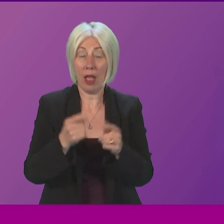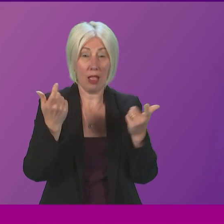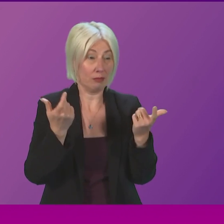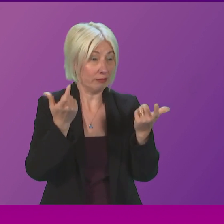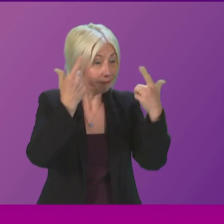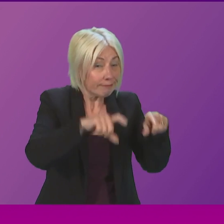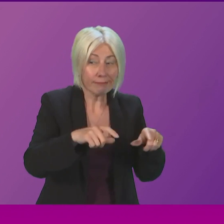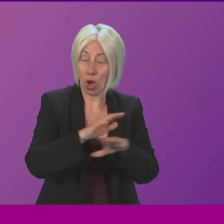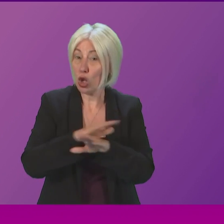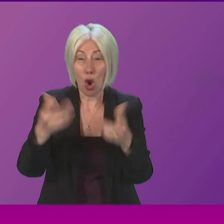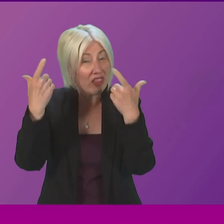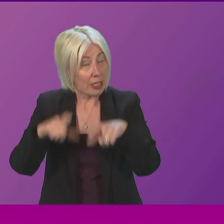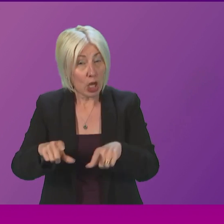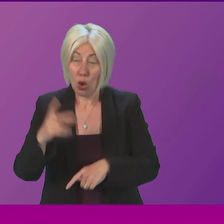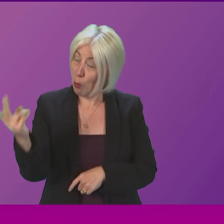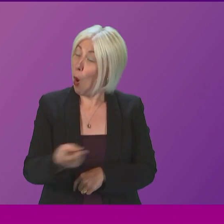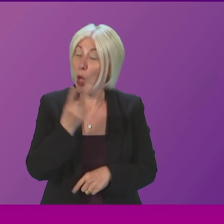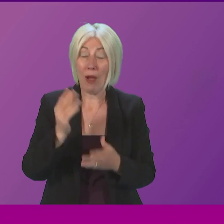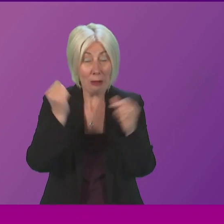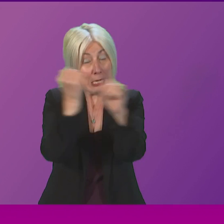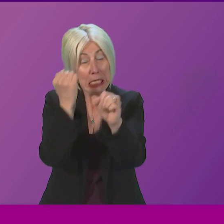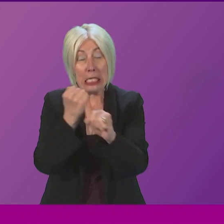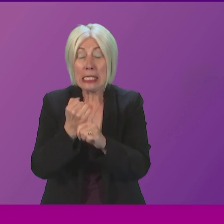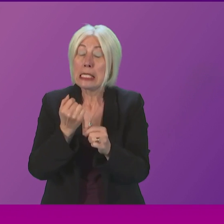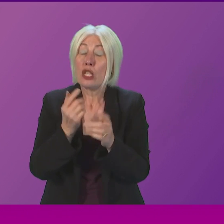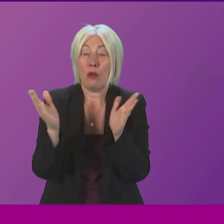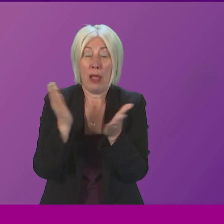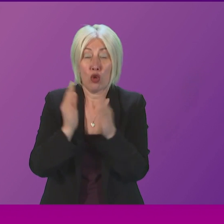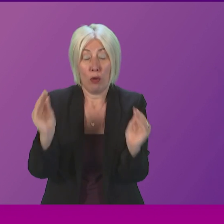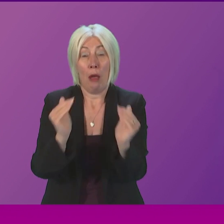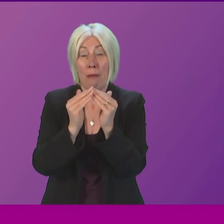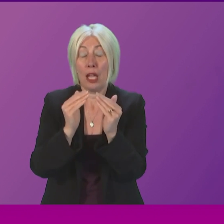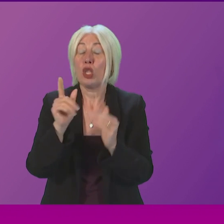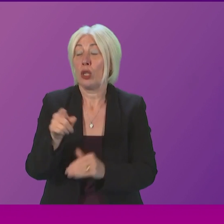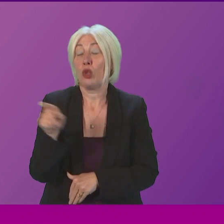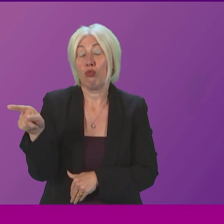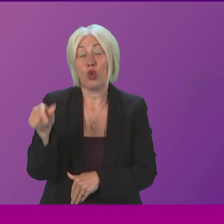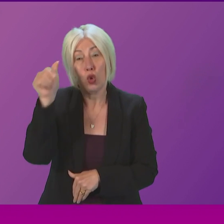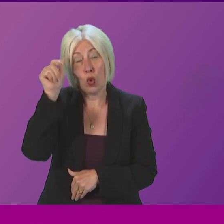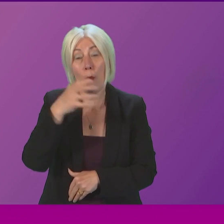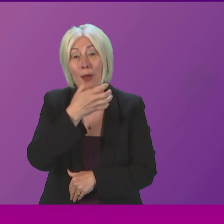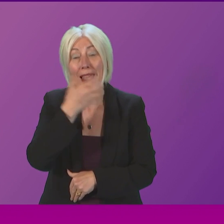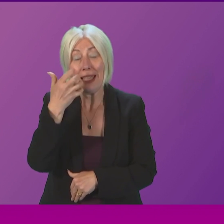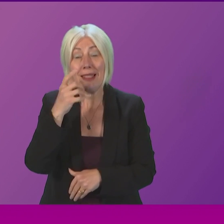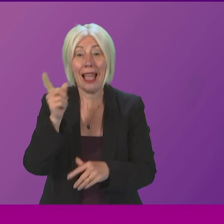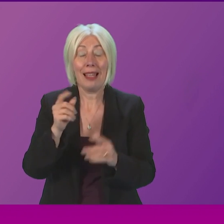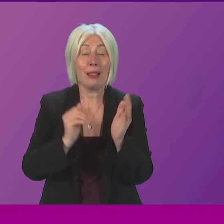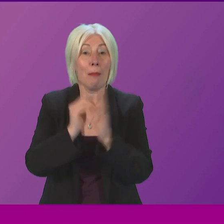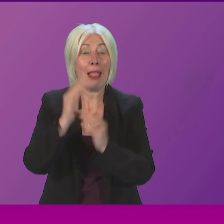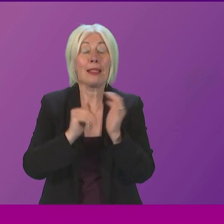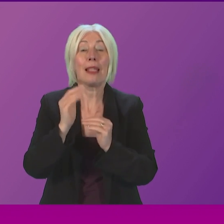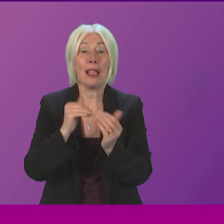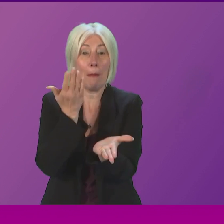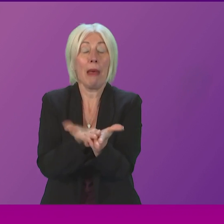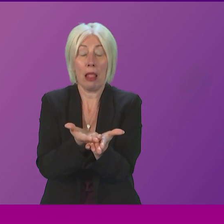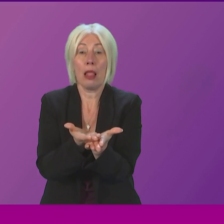and non-residential buildings. So this is an issue that we take seriously. The member will be aware about our heat and building bill that we will,